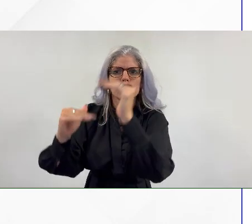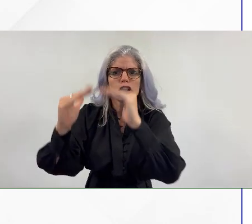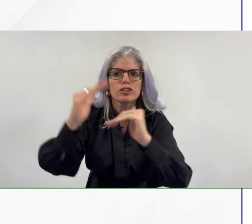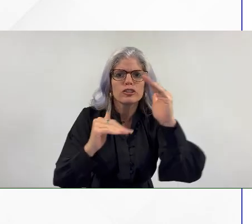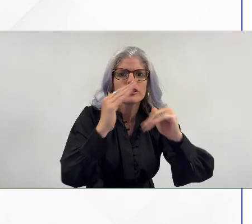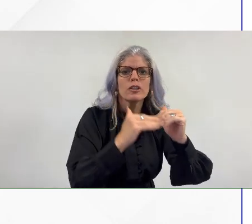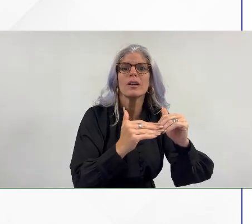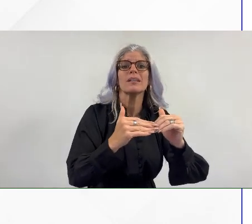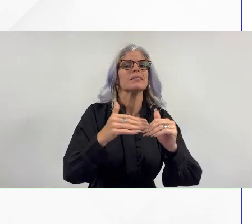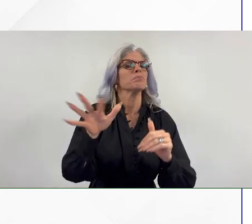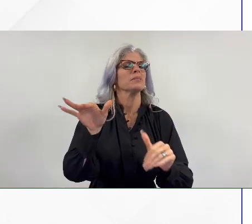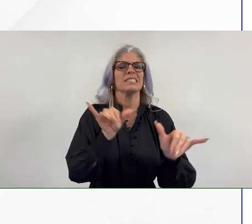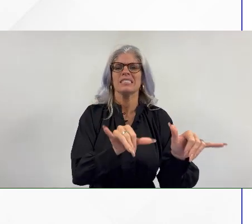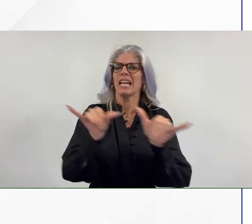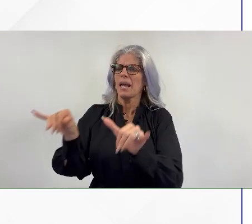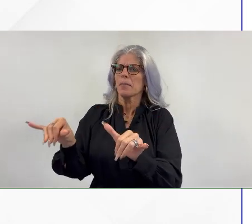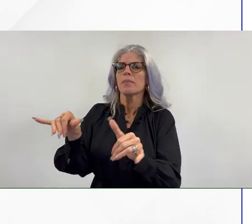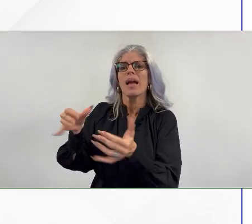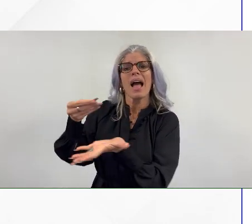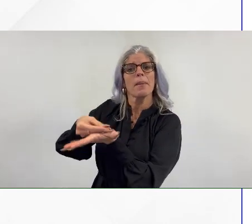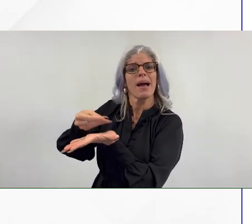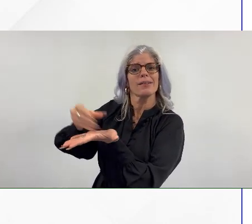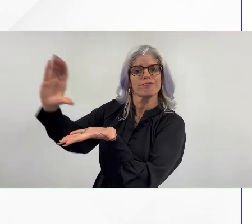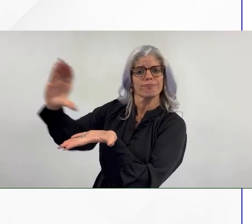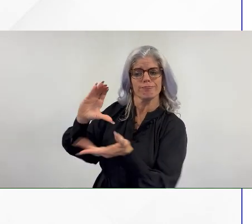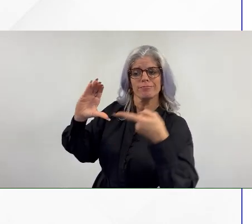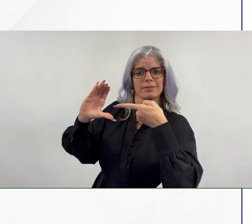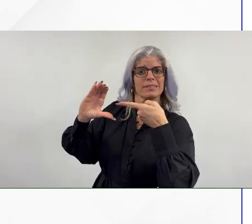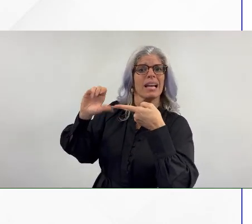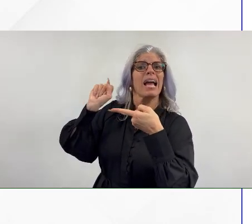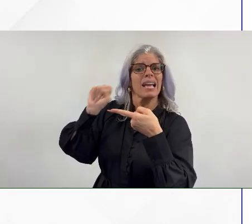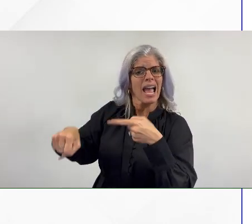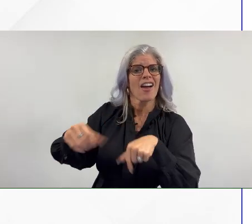replace damaged contents that are necessary to the operations of the facility.